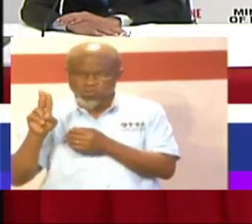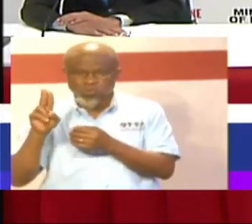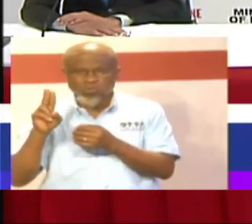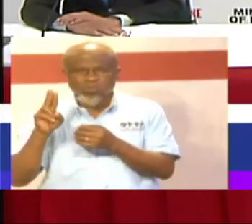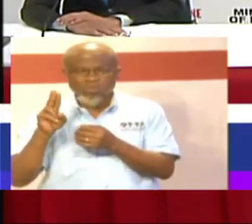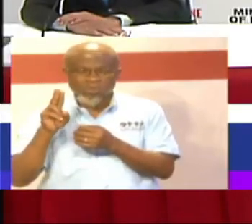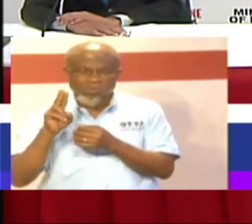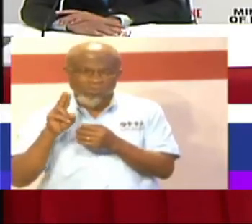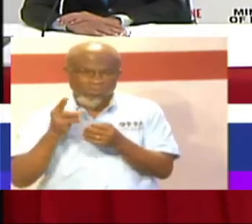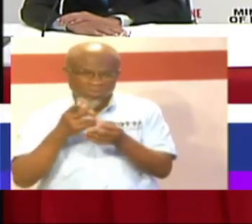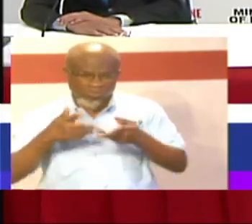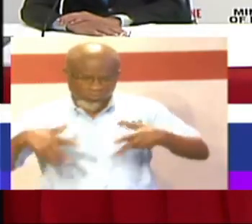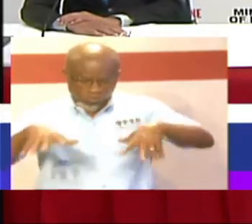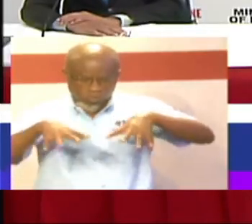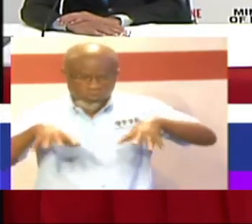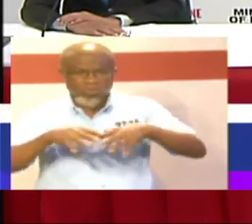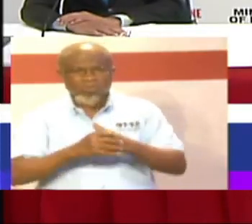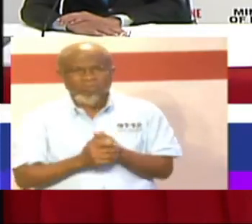Thank you again, Richard.